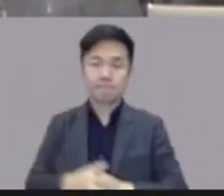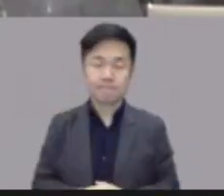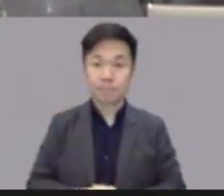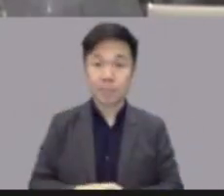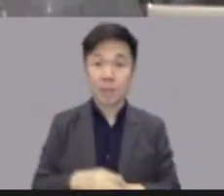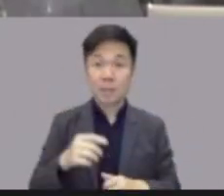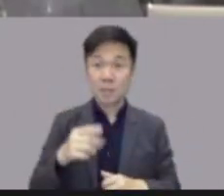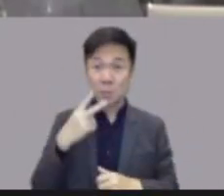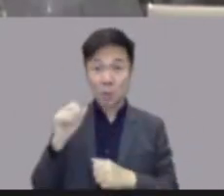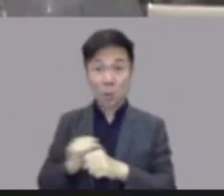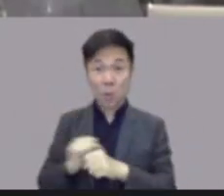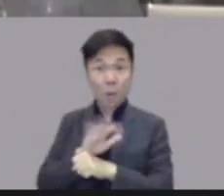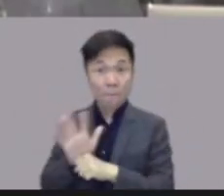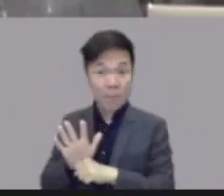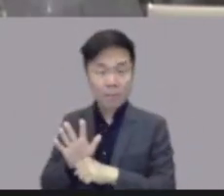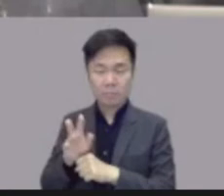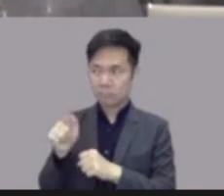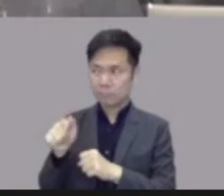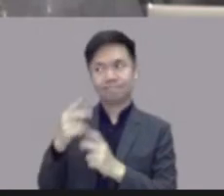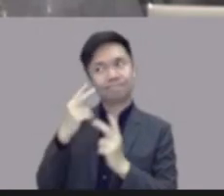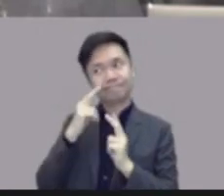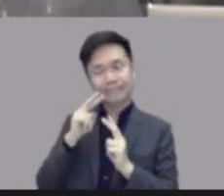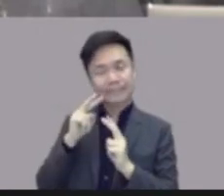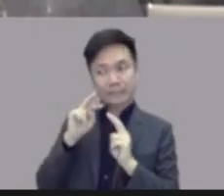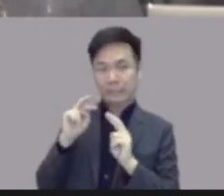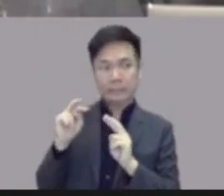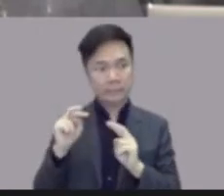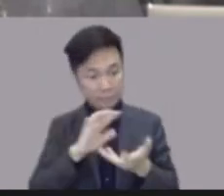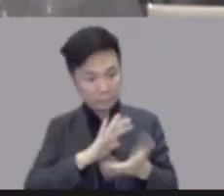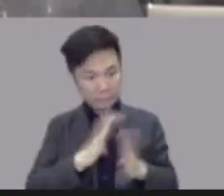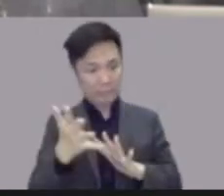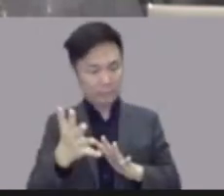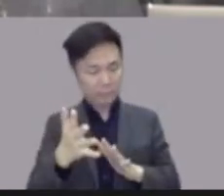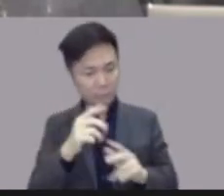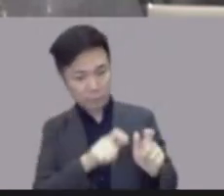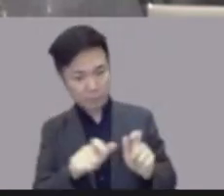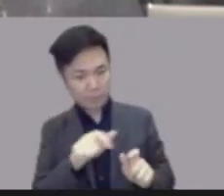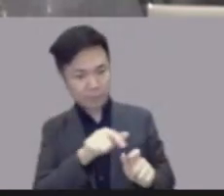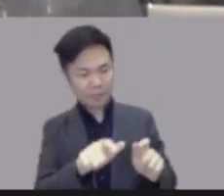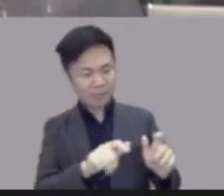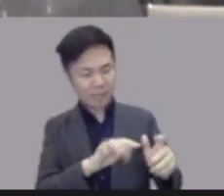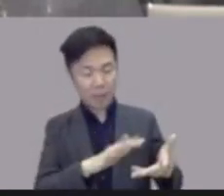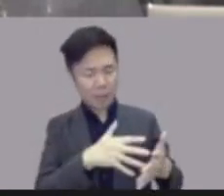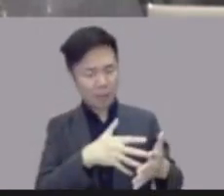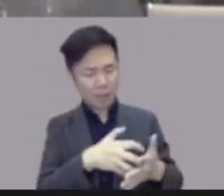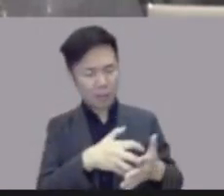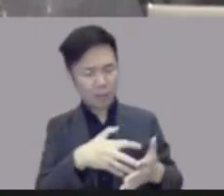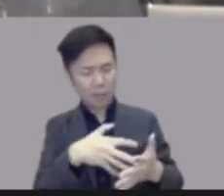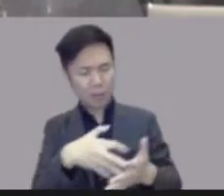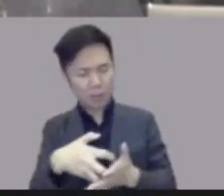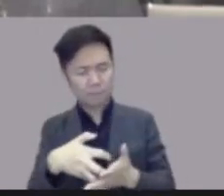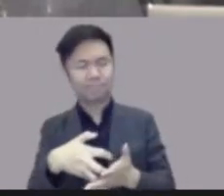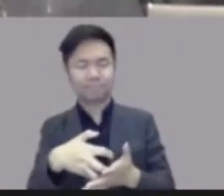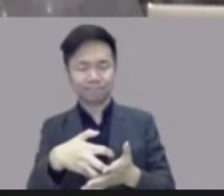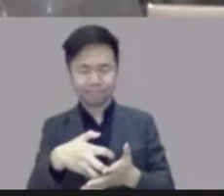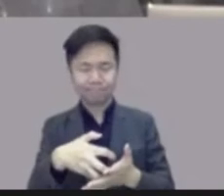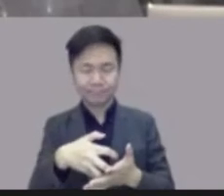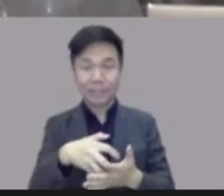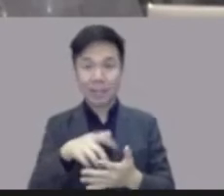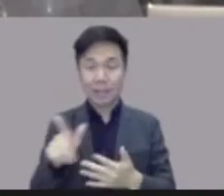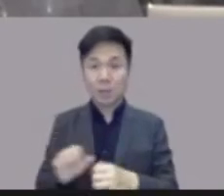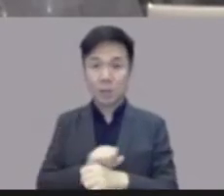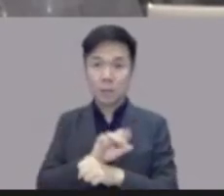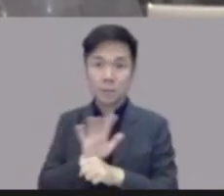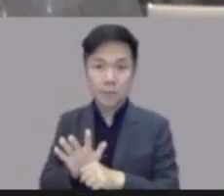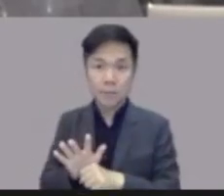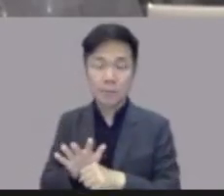pre-existing social economic and environmental vulnerabilities and the consequences of the pandemic continue to